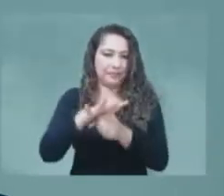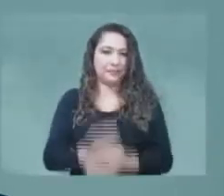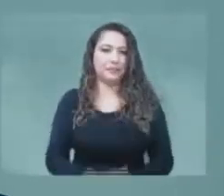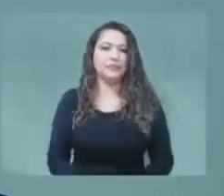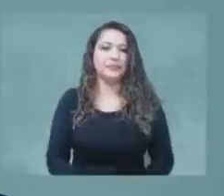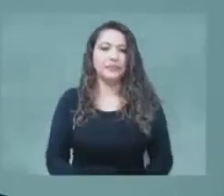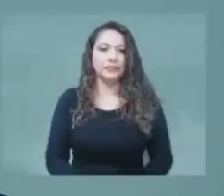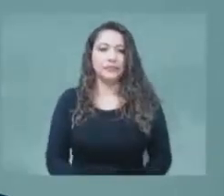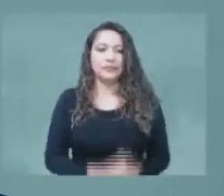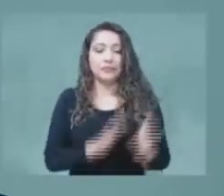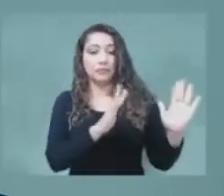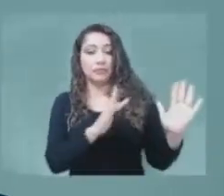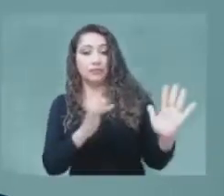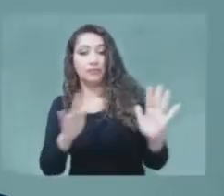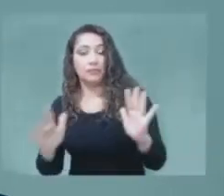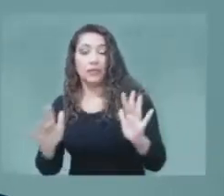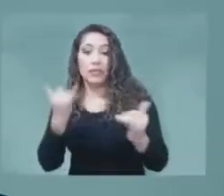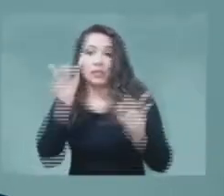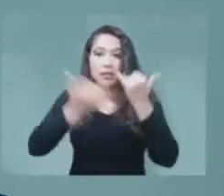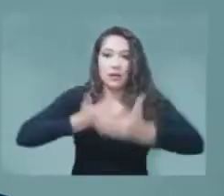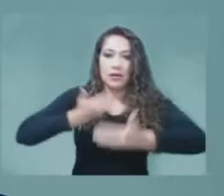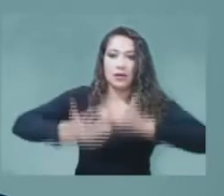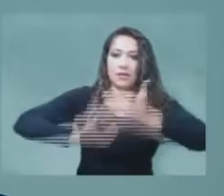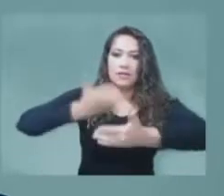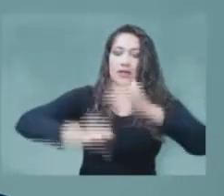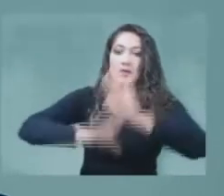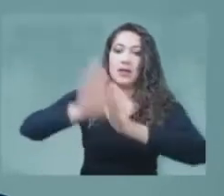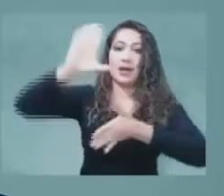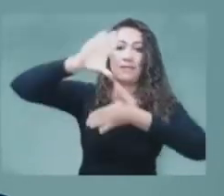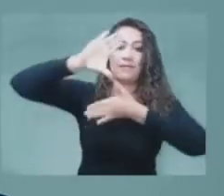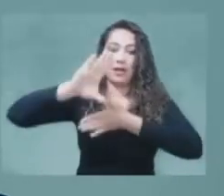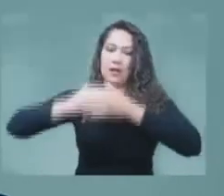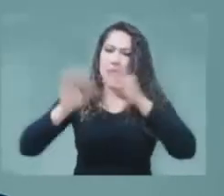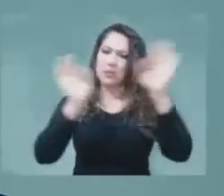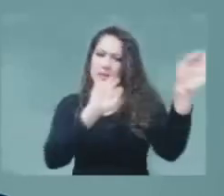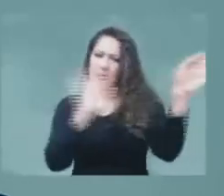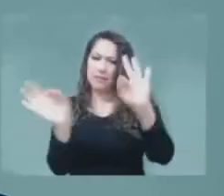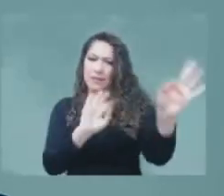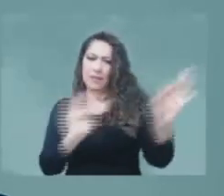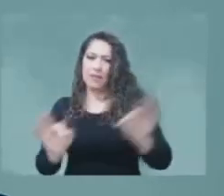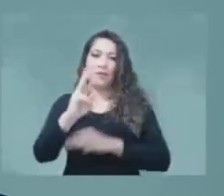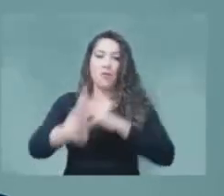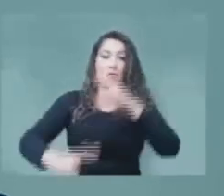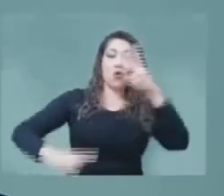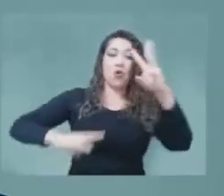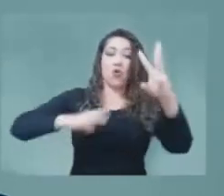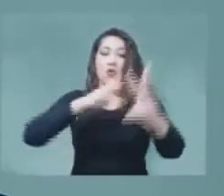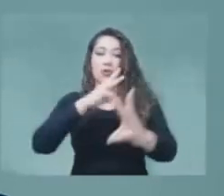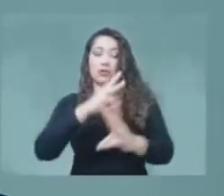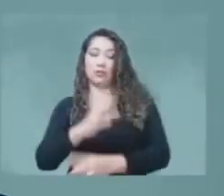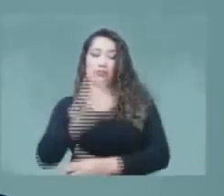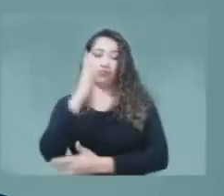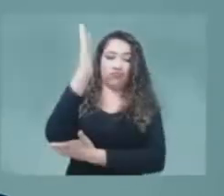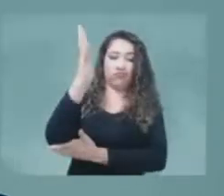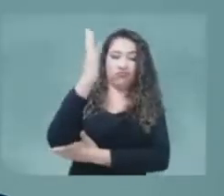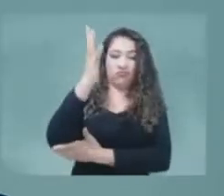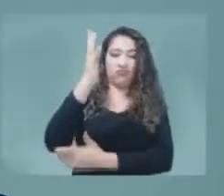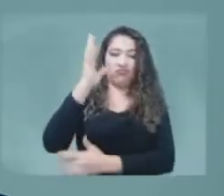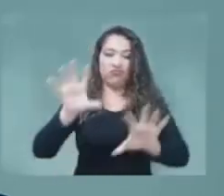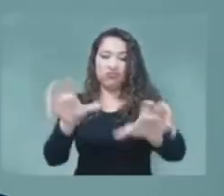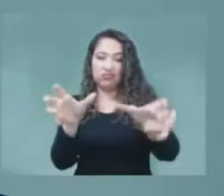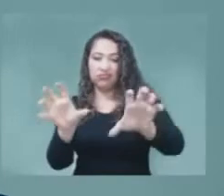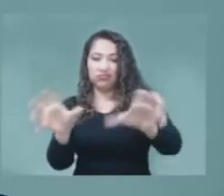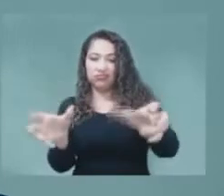other hand, we will see what are the progress made in the American Union for the preparation of WCR that